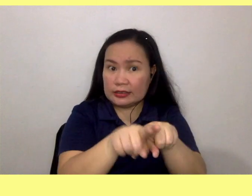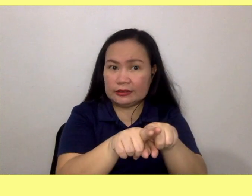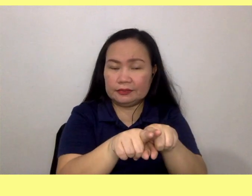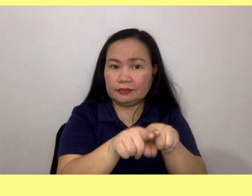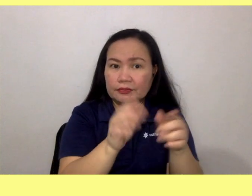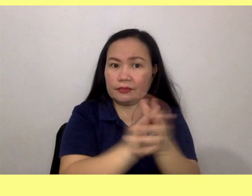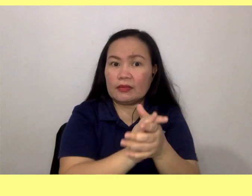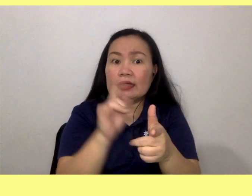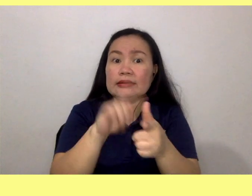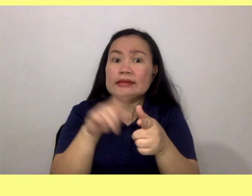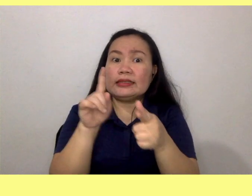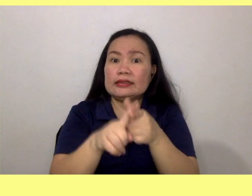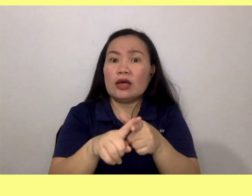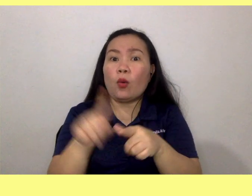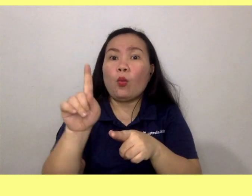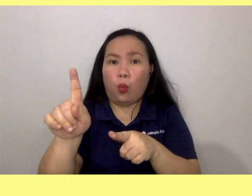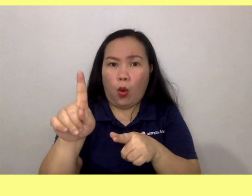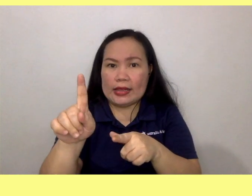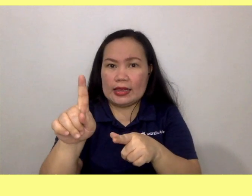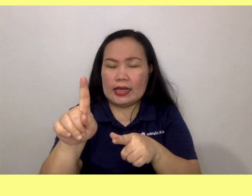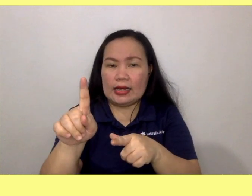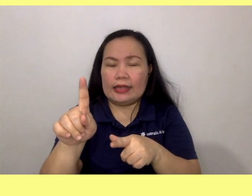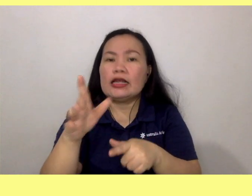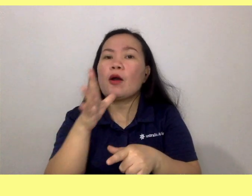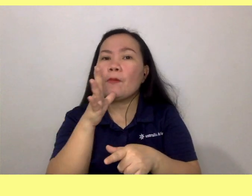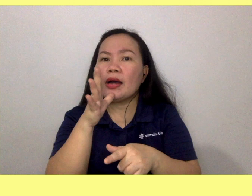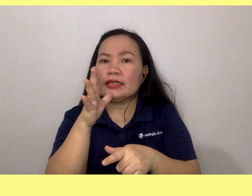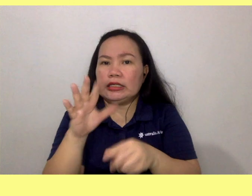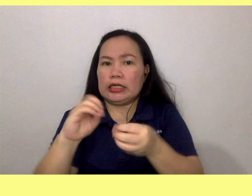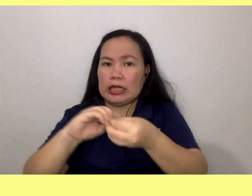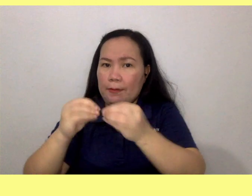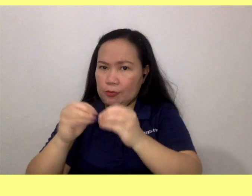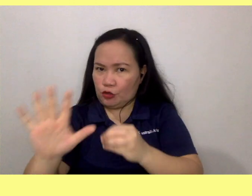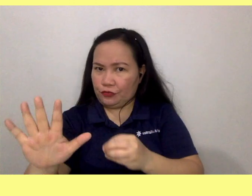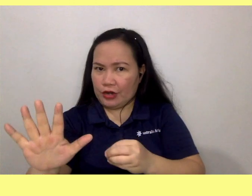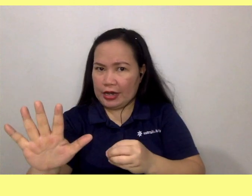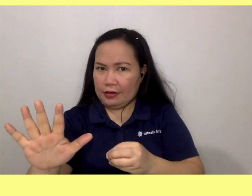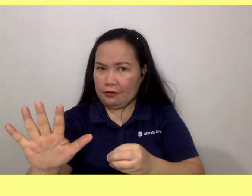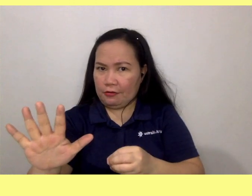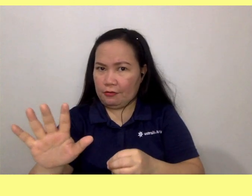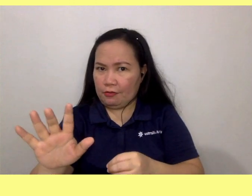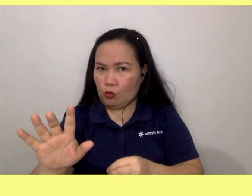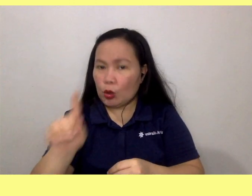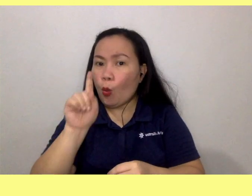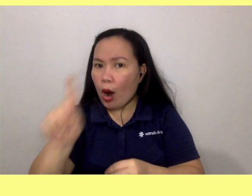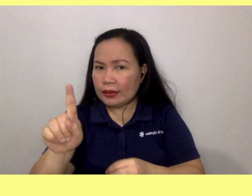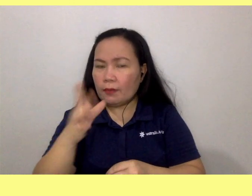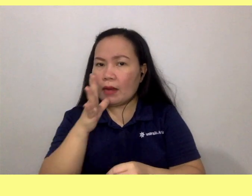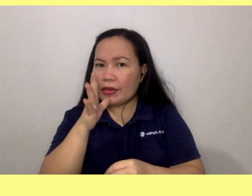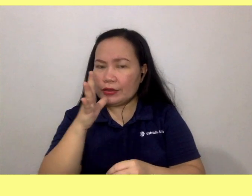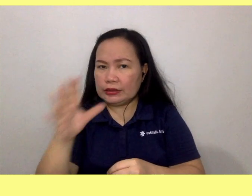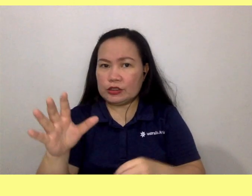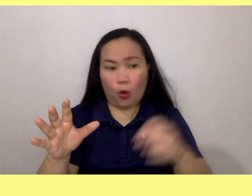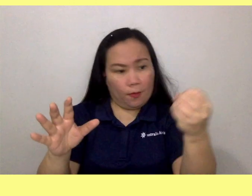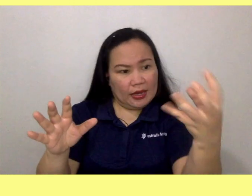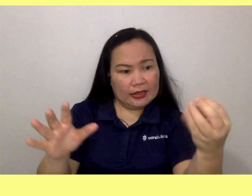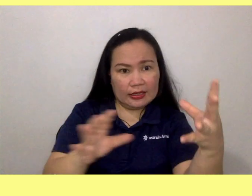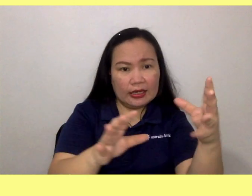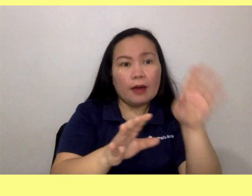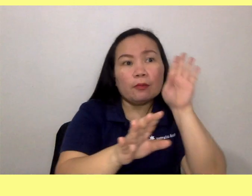At isa lang ang kanilang mother, si number 5 lamang. Okay? So that